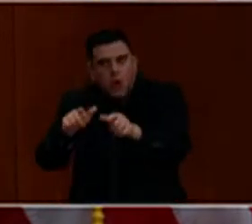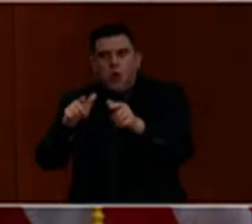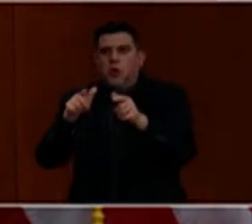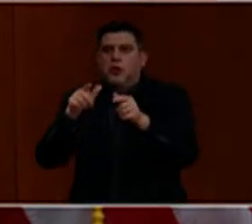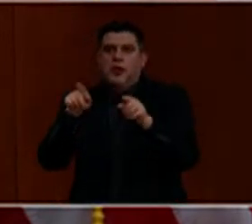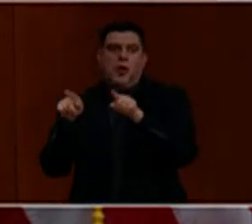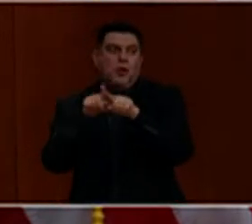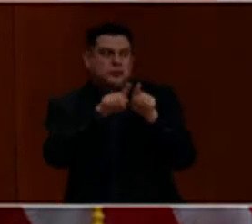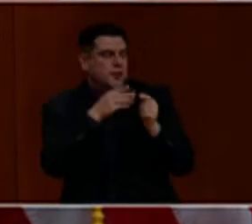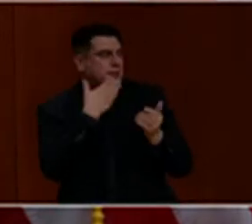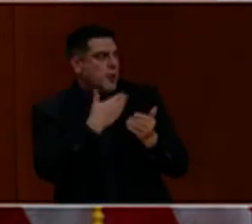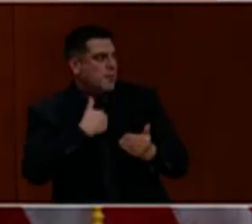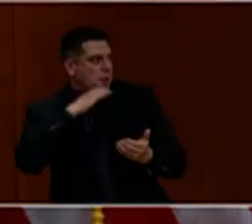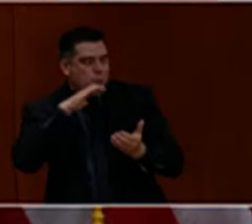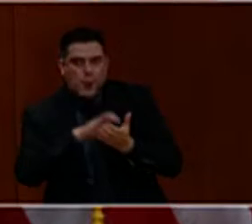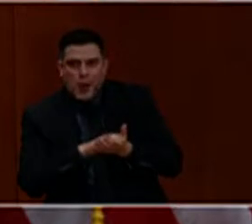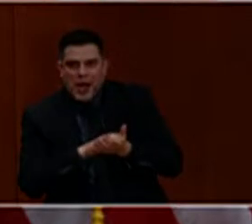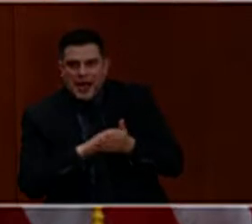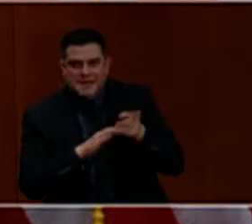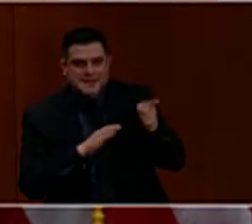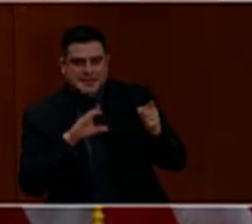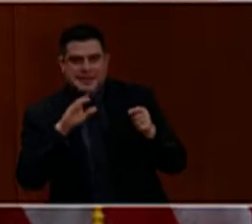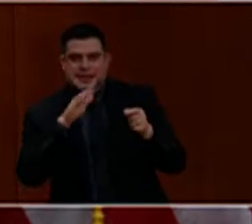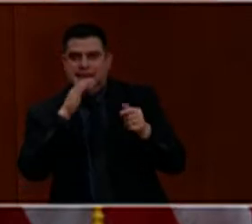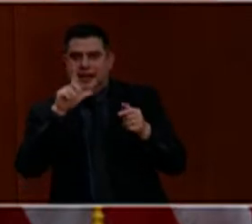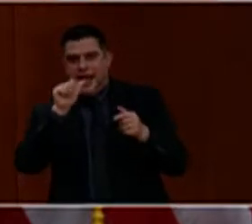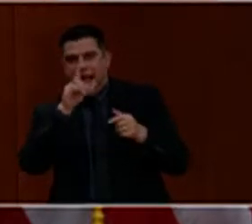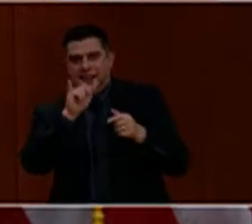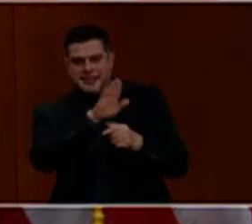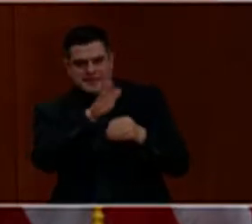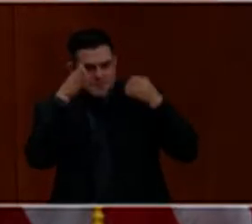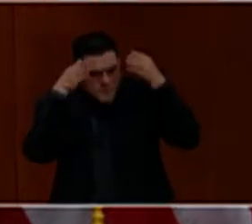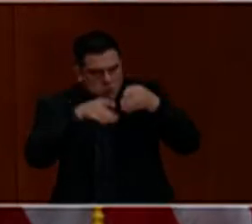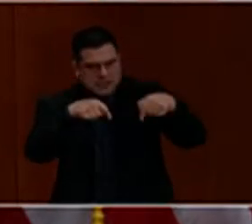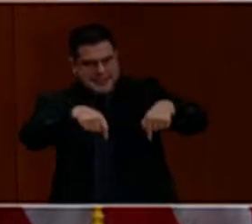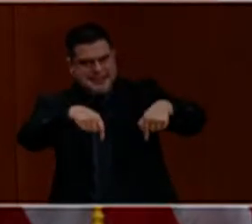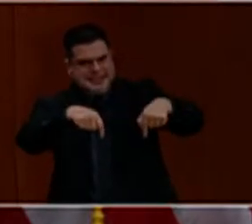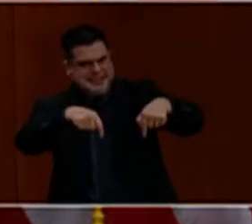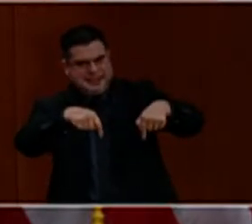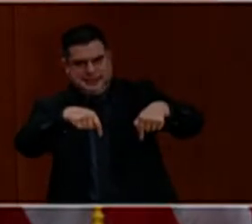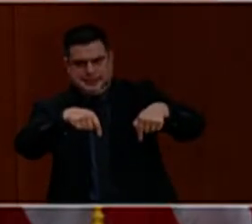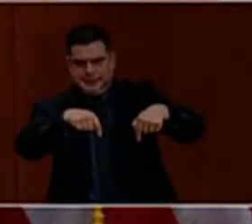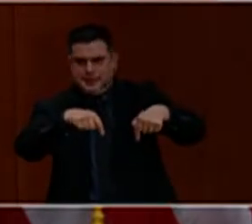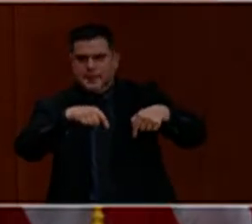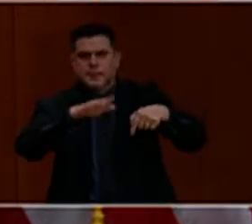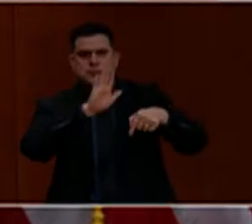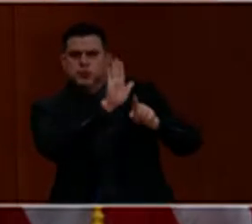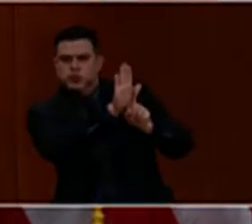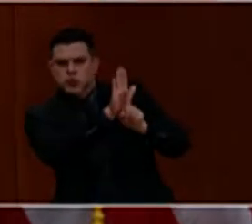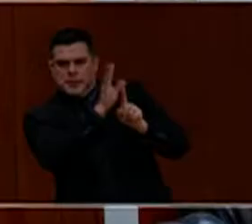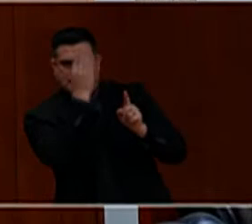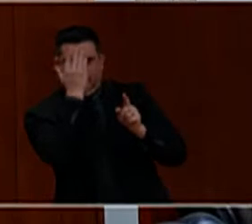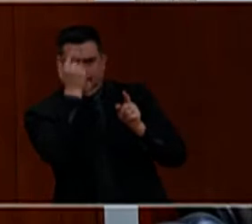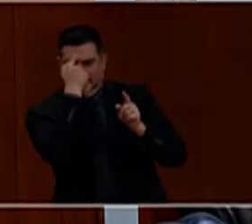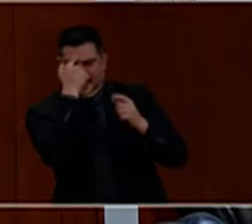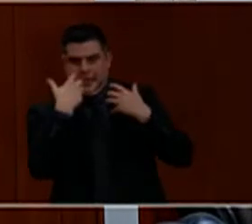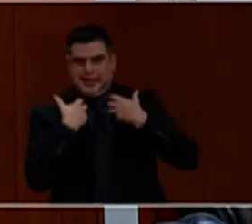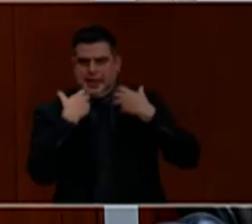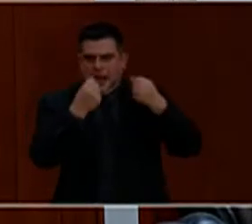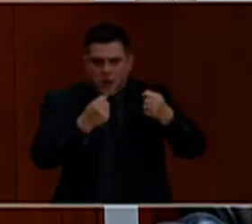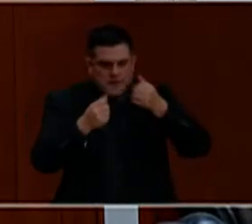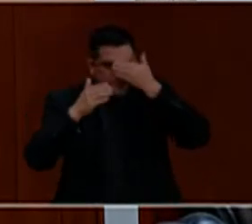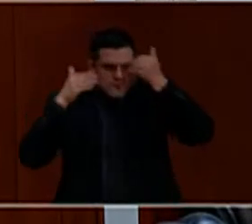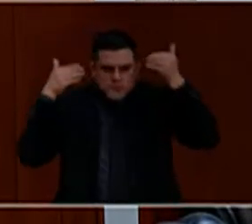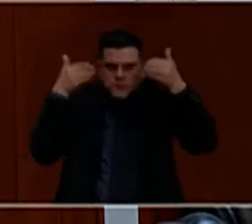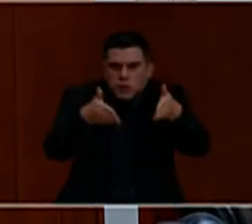not only for this, but for particularly things like mental health, which are kind of an offshoot of what happens when you have something like this going through the communities.